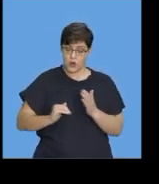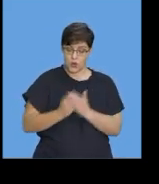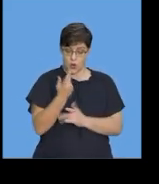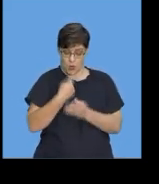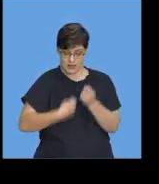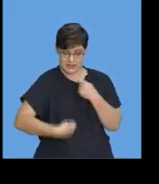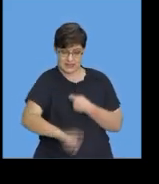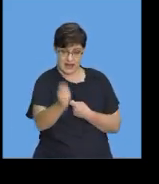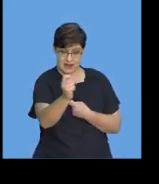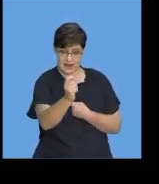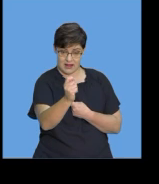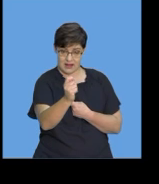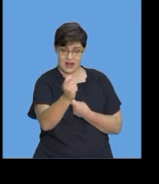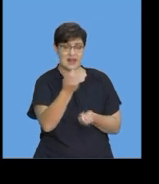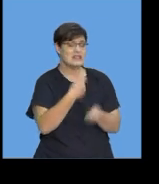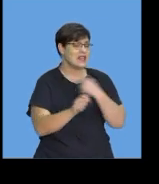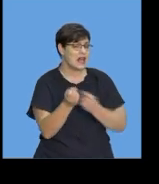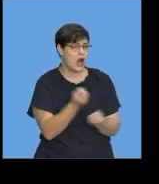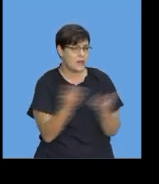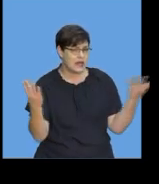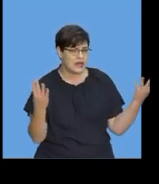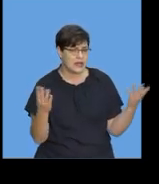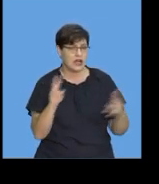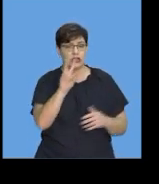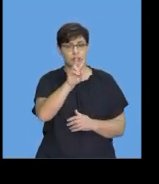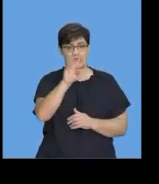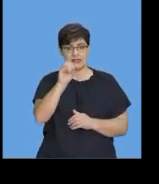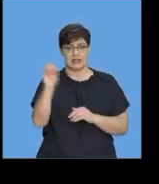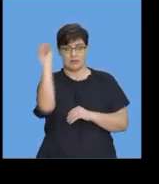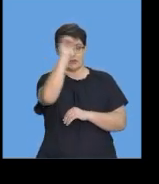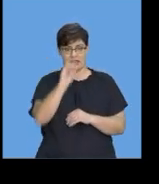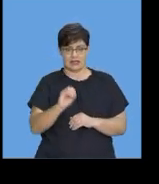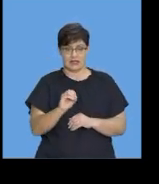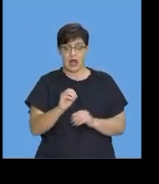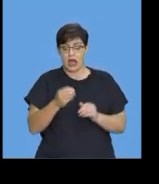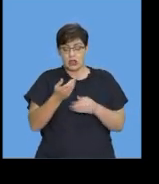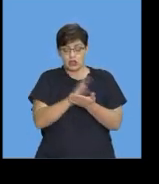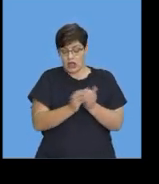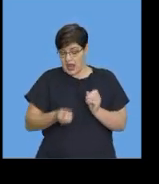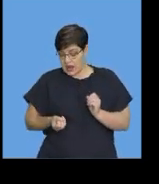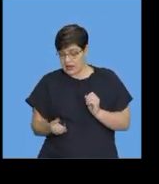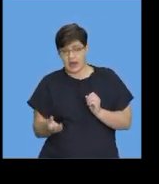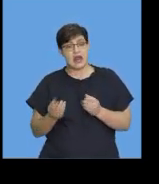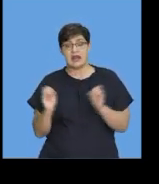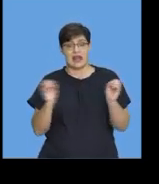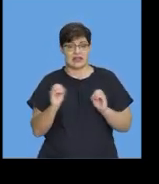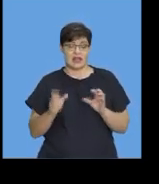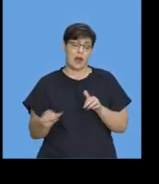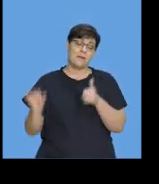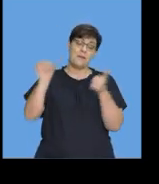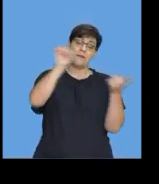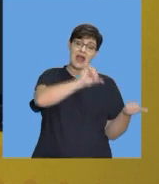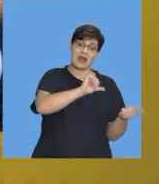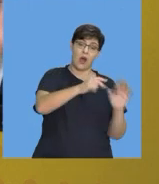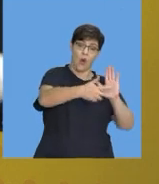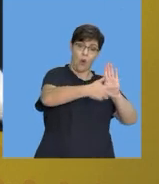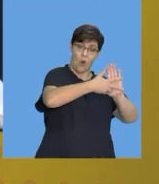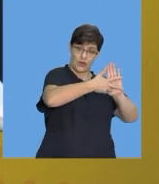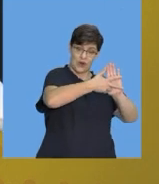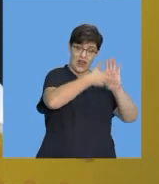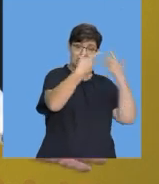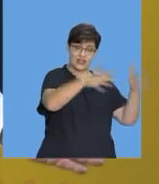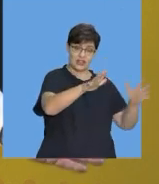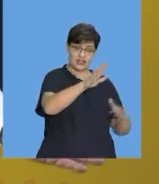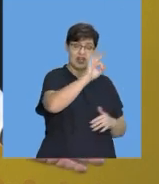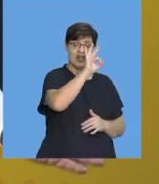now selling, right? And how many did we sell? We sold 20% of the unissued shares. Taking you back,